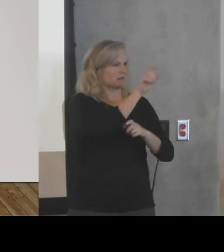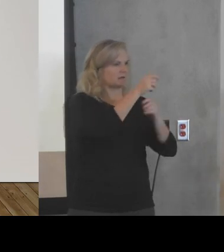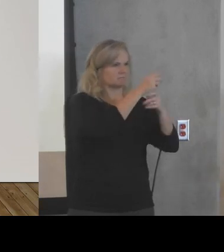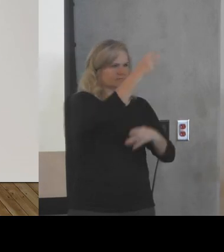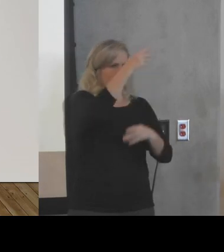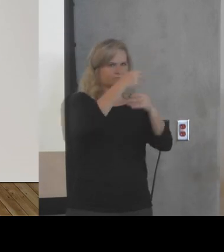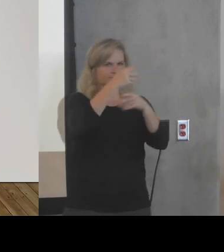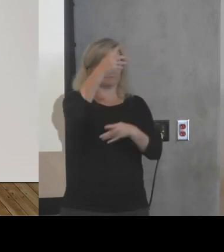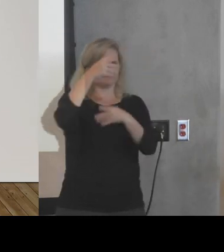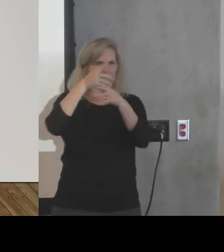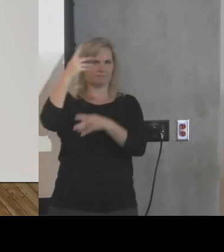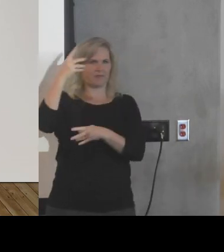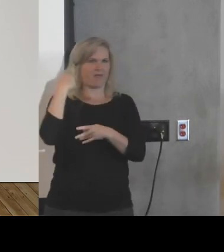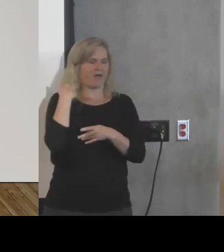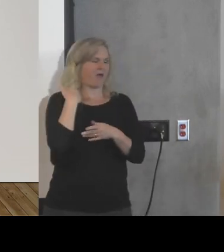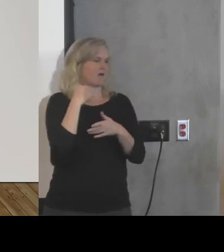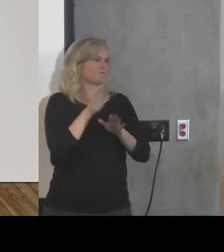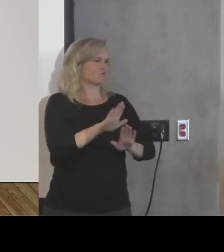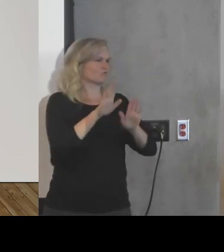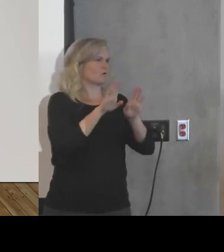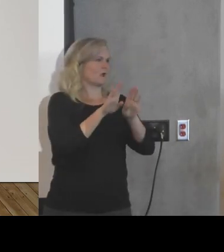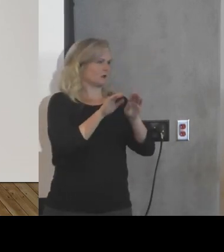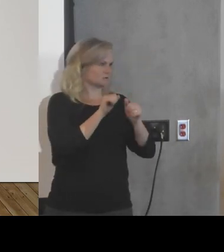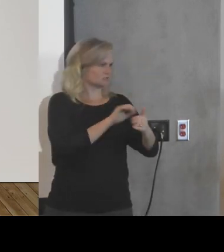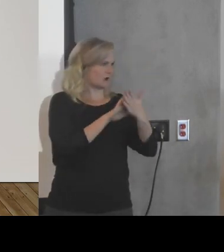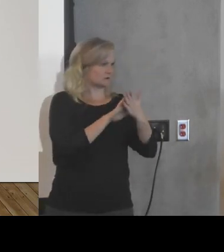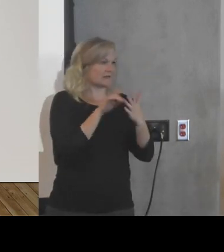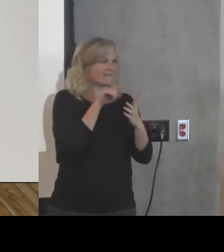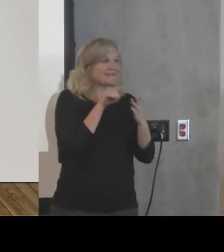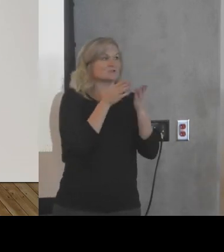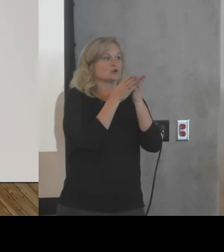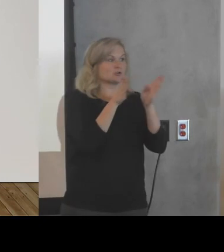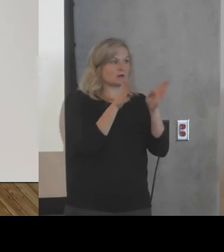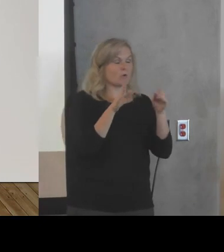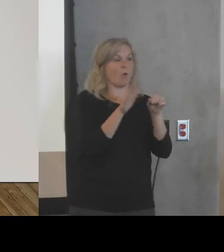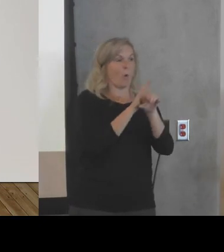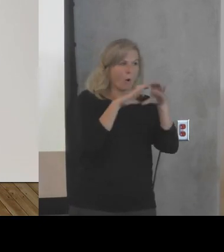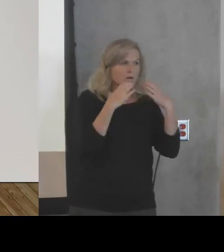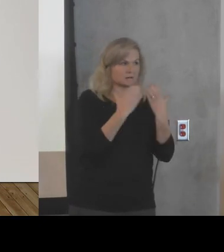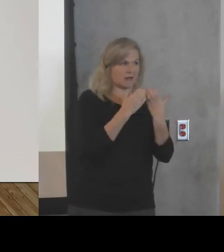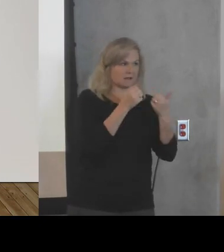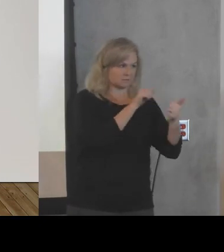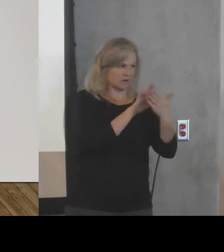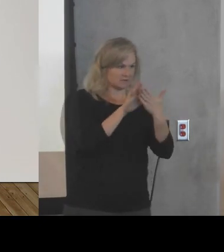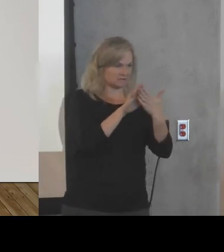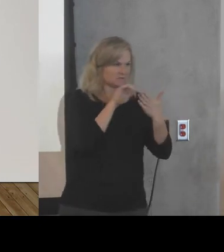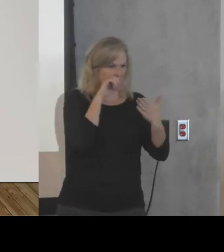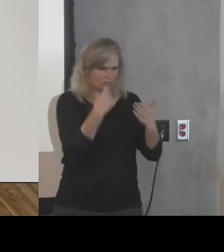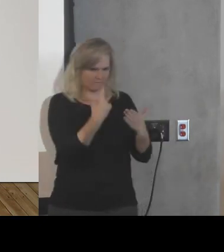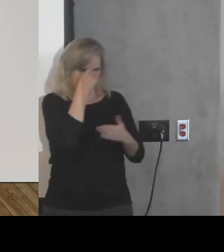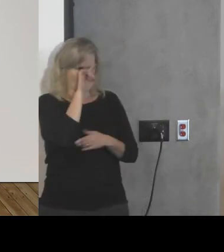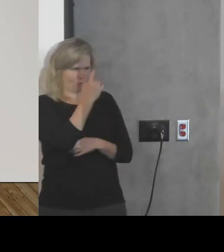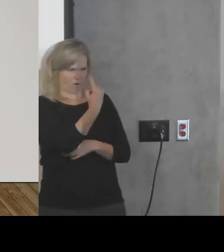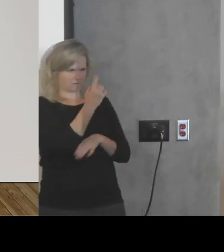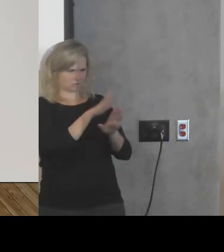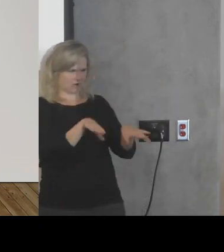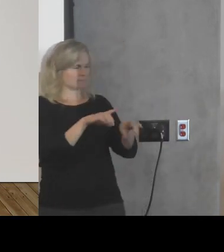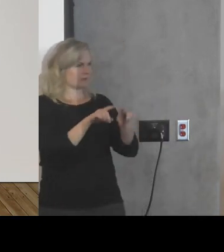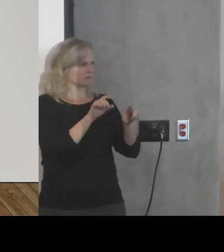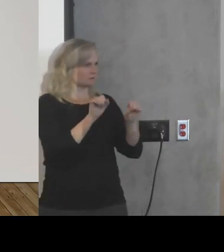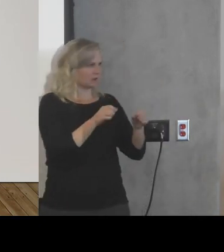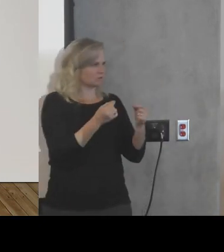off the bat. These are general whole class strategies that you could pass on to a teacher to help include the student in